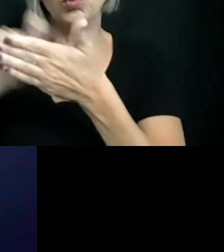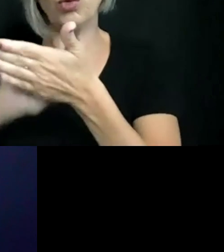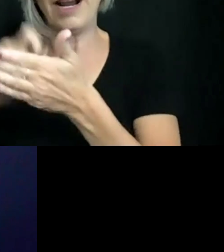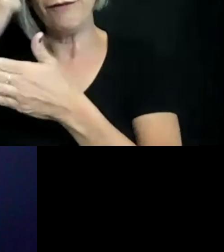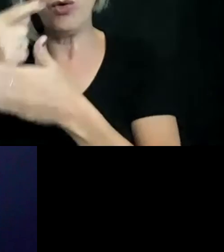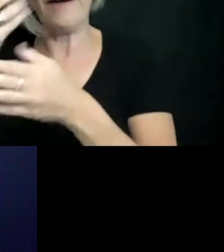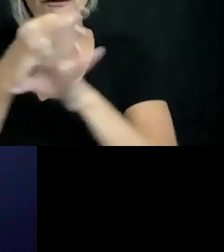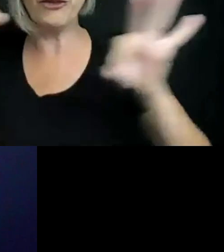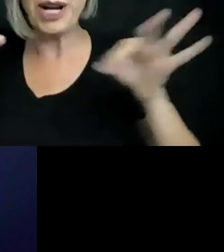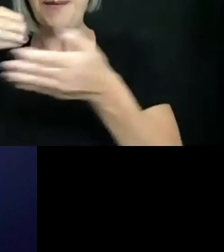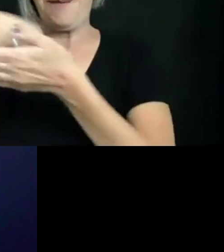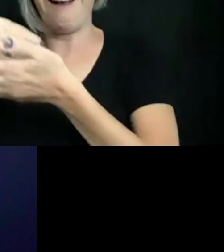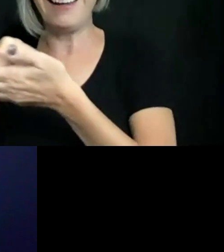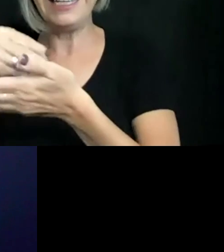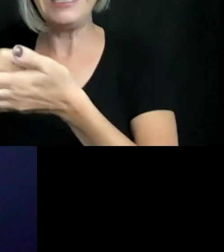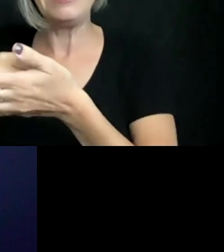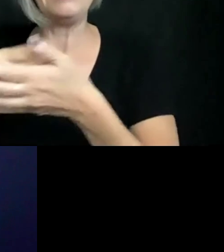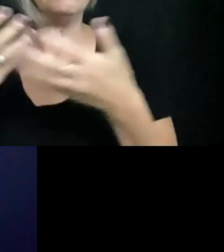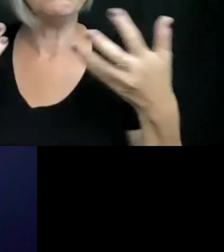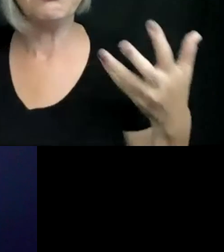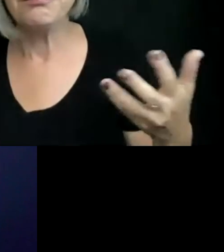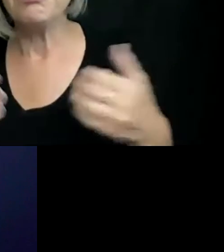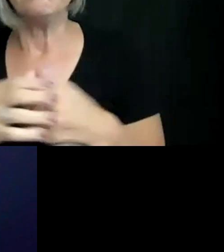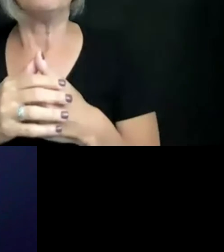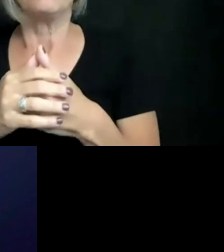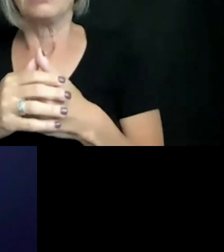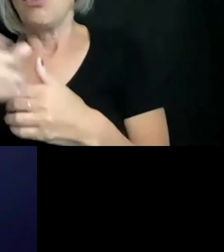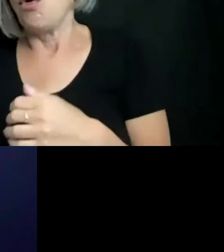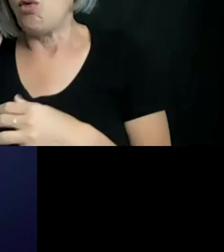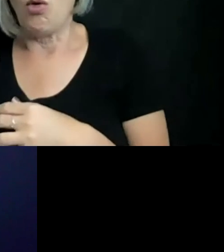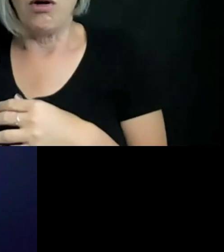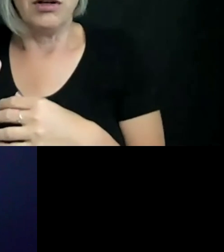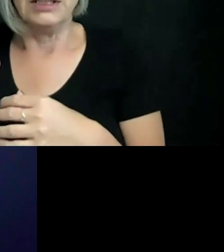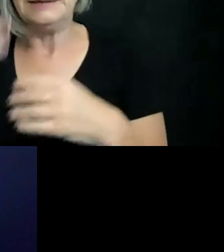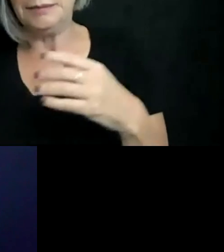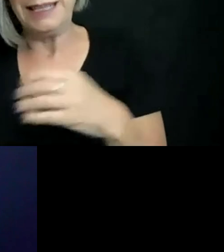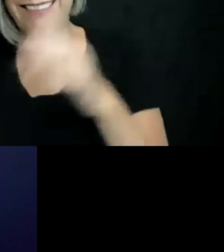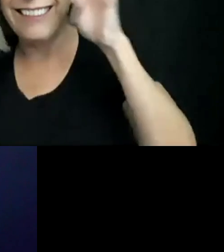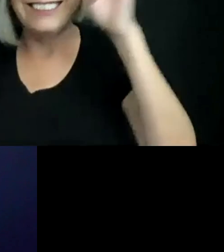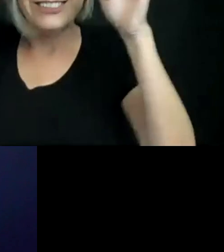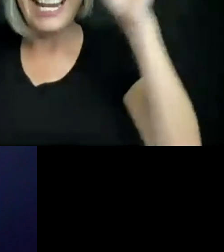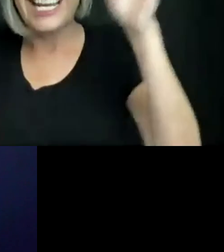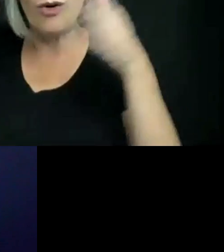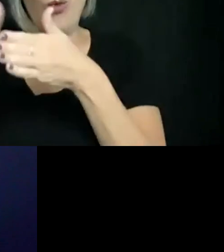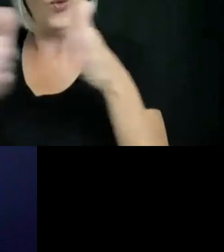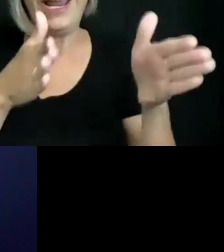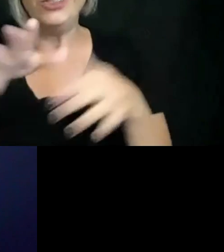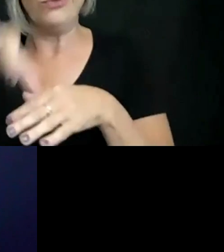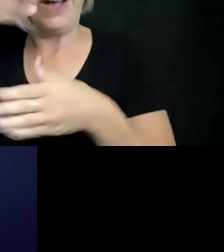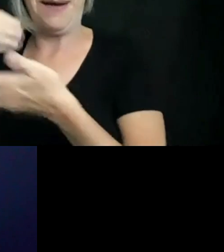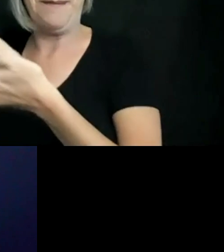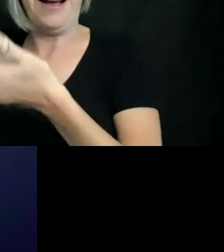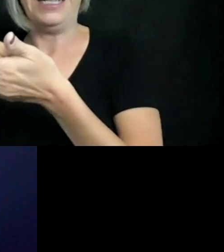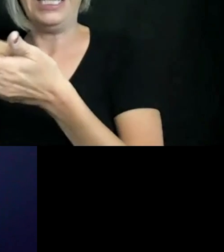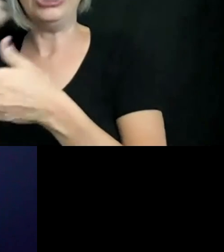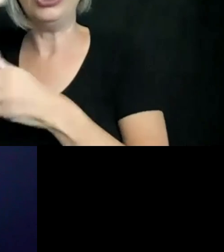have the money for that. Perhaps you can write a grant for that. That way it's free money to be used for those resources.